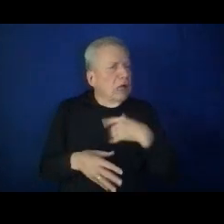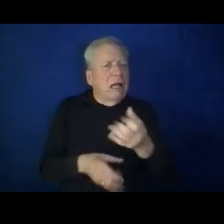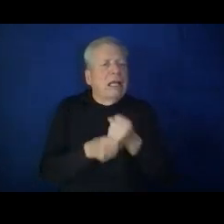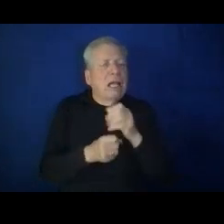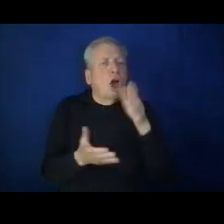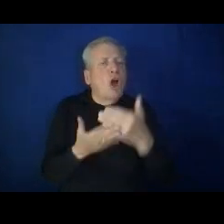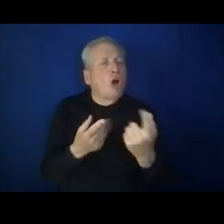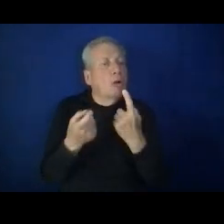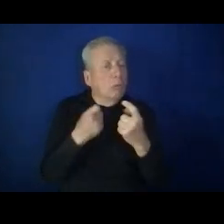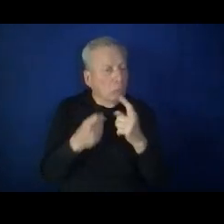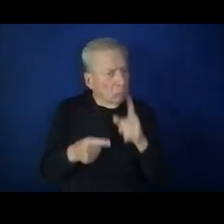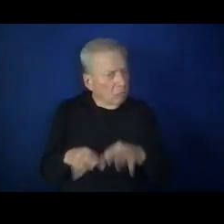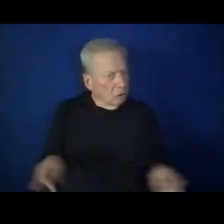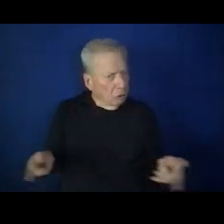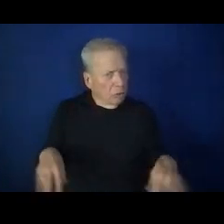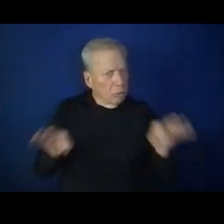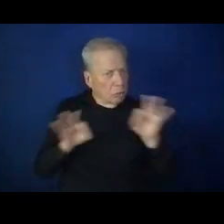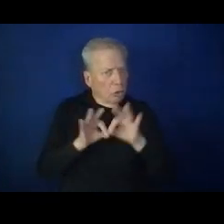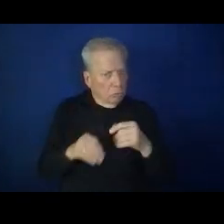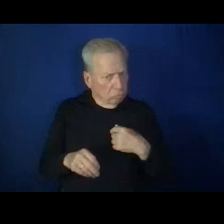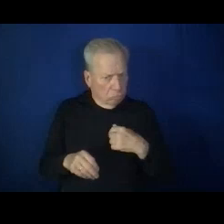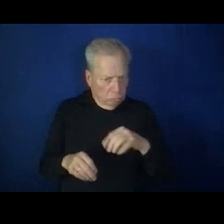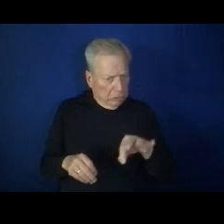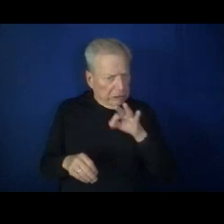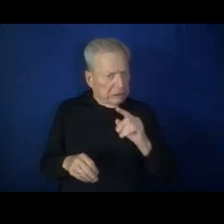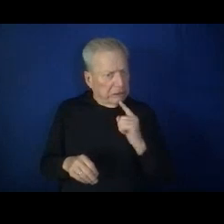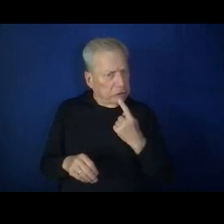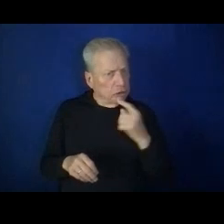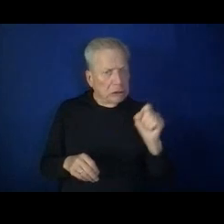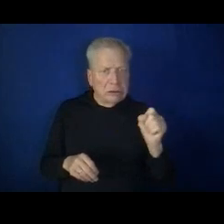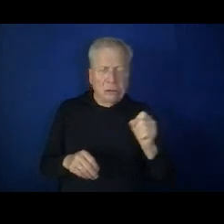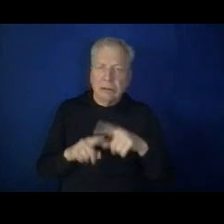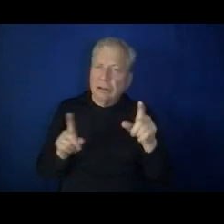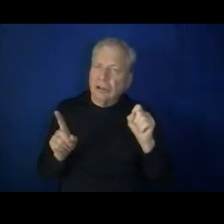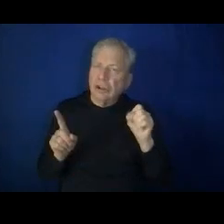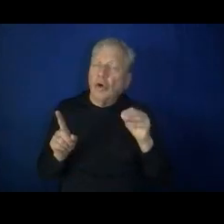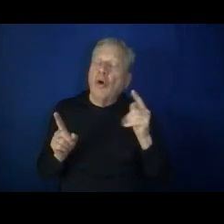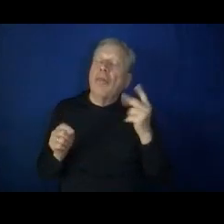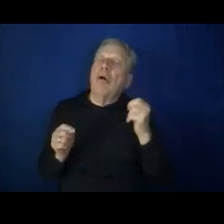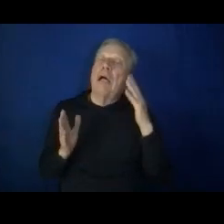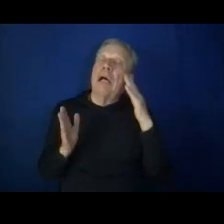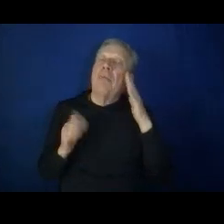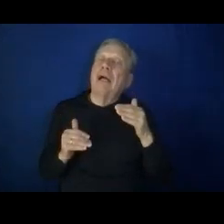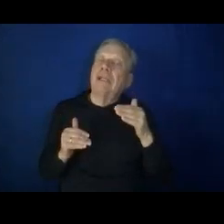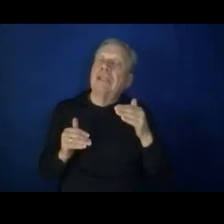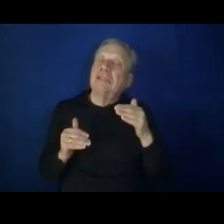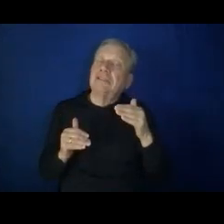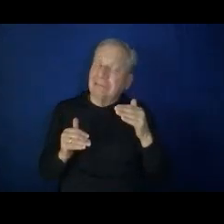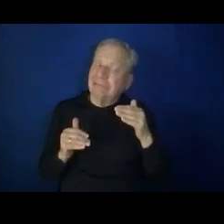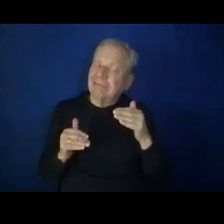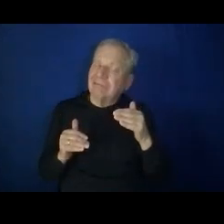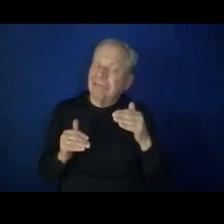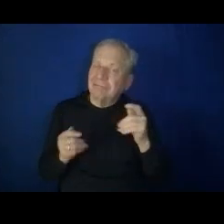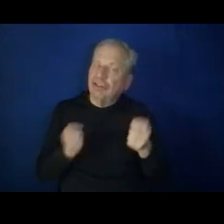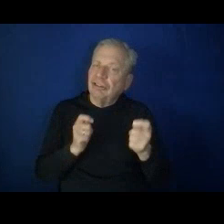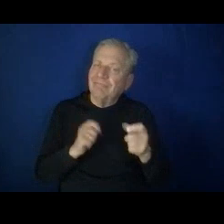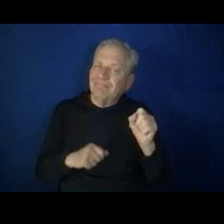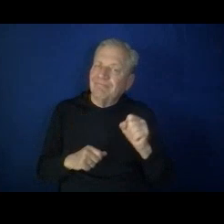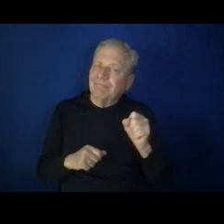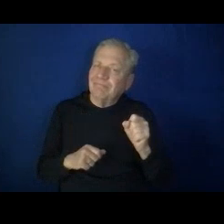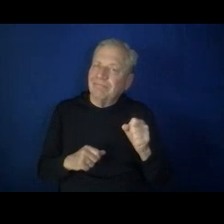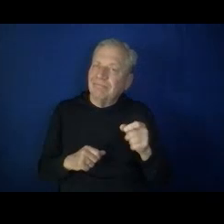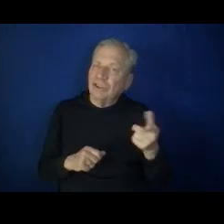as the manager on this side of the park in regard to my operation, but the expectations aren't changing. The amount of